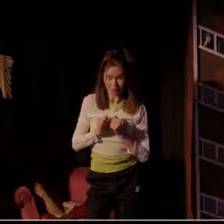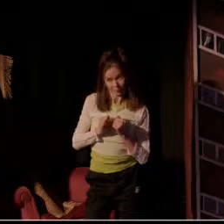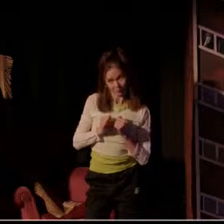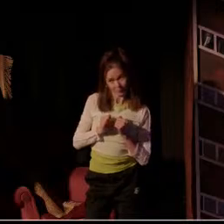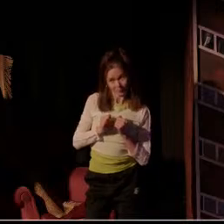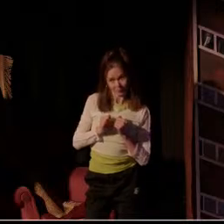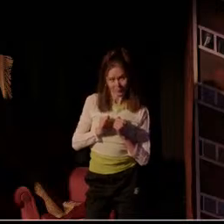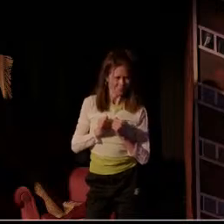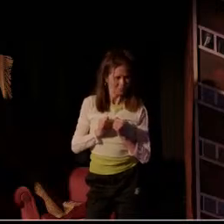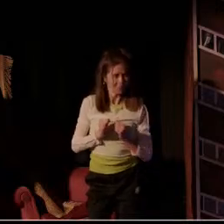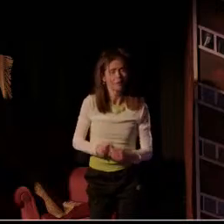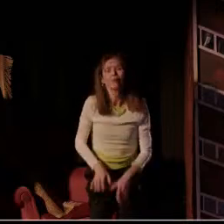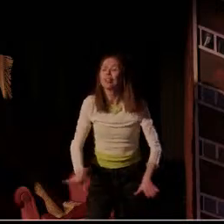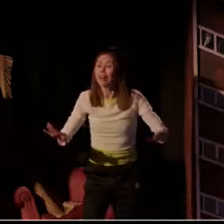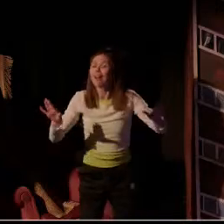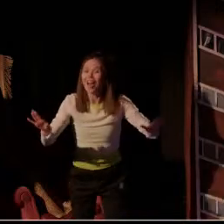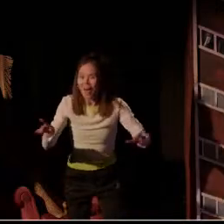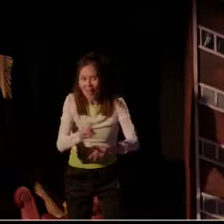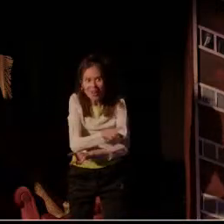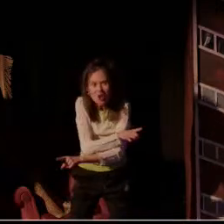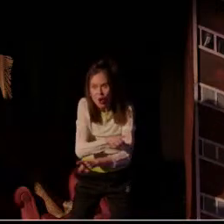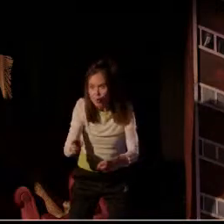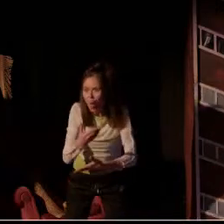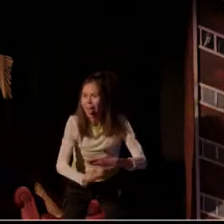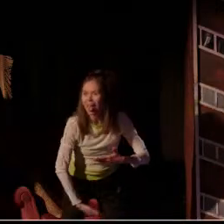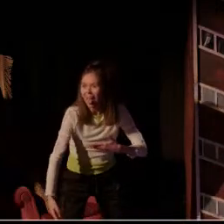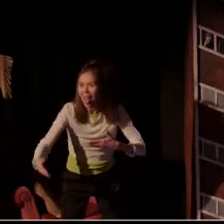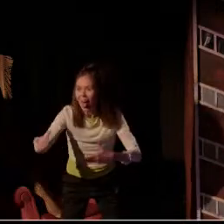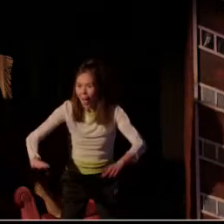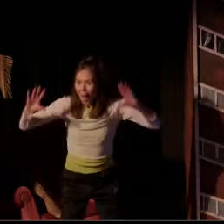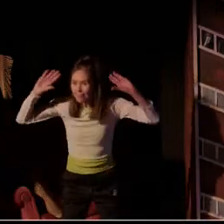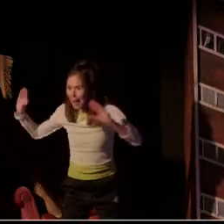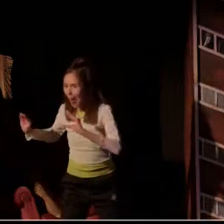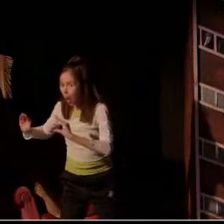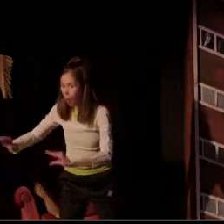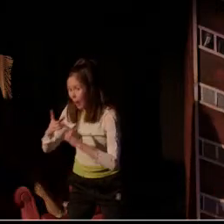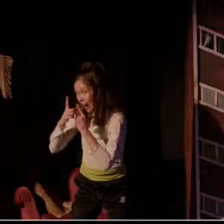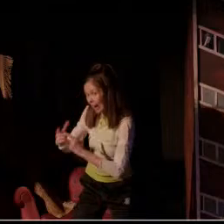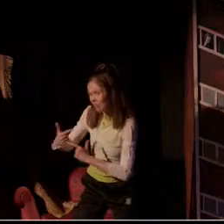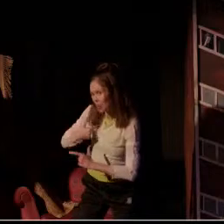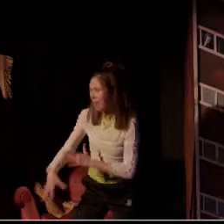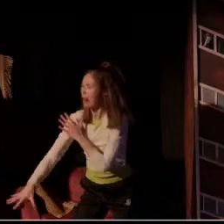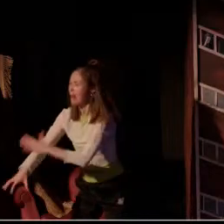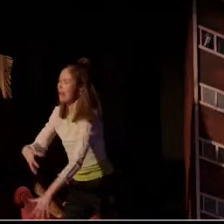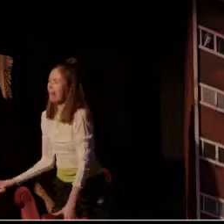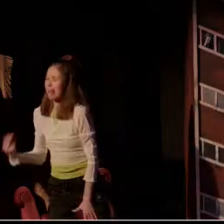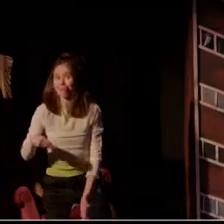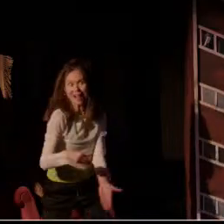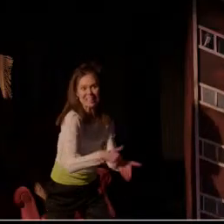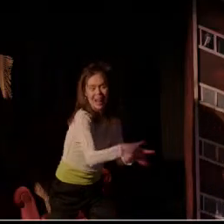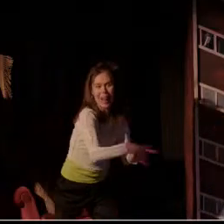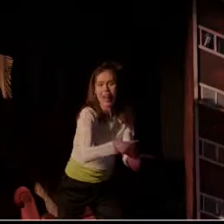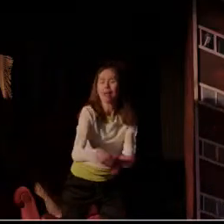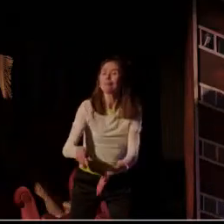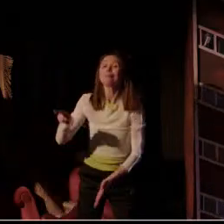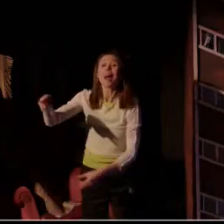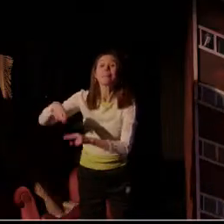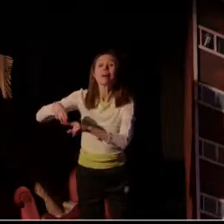When a dog makes his bed, best guard your pillowcases. My father named